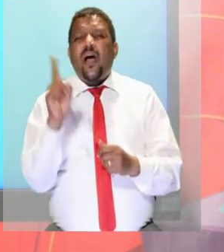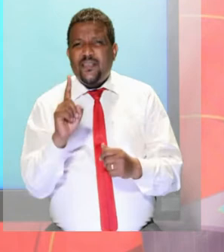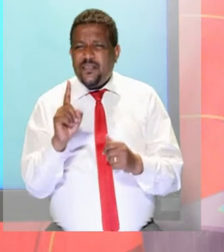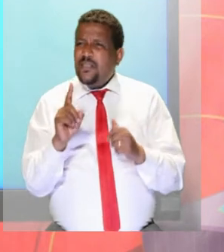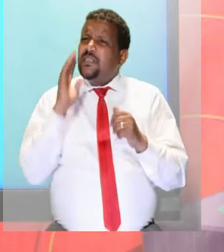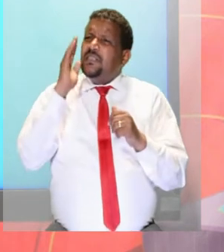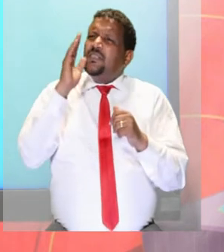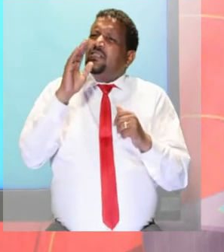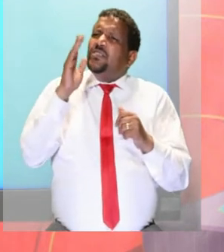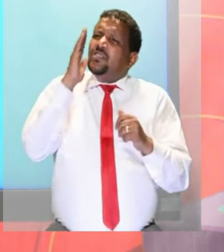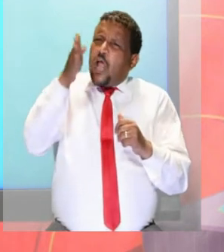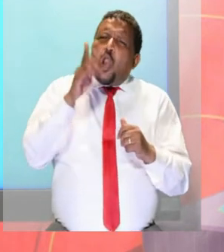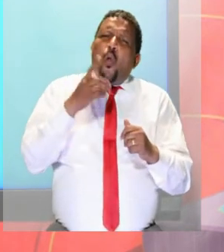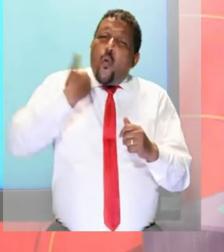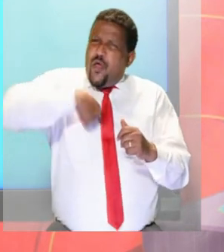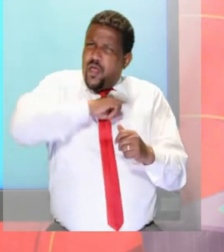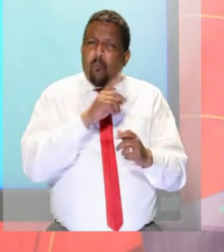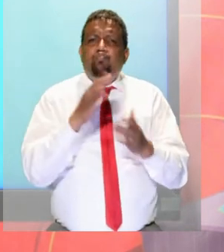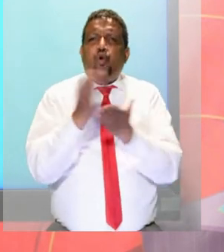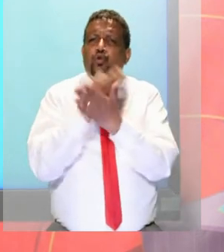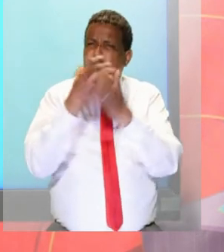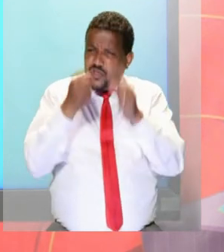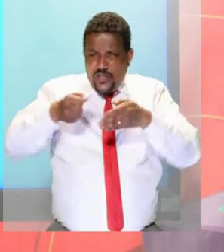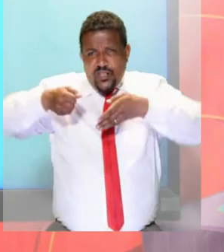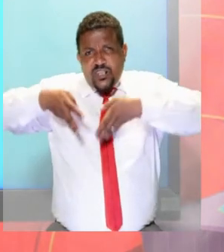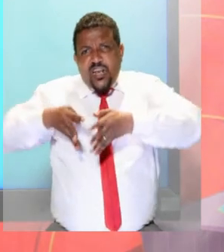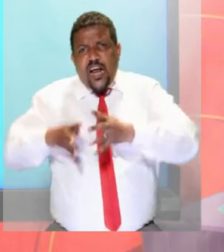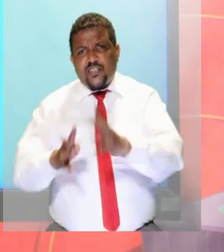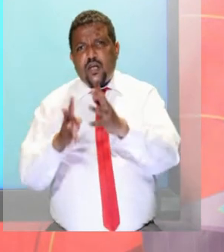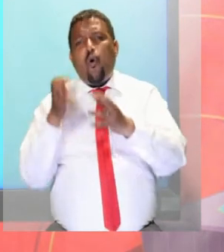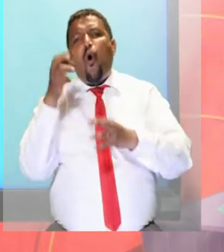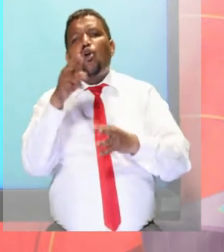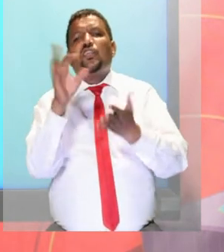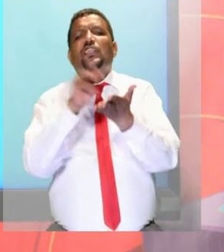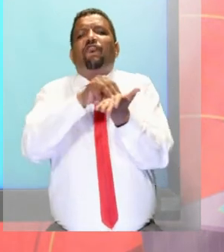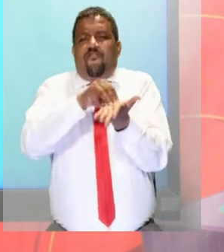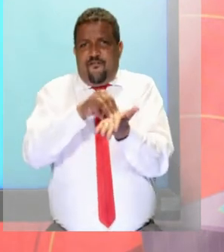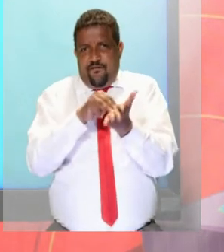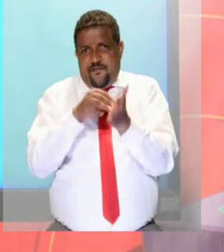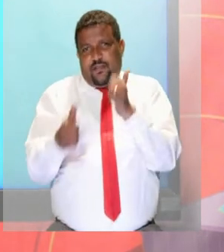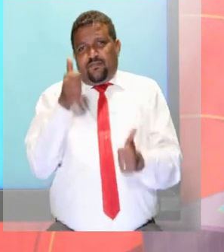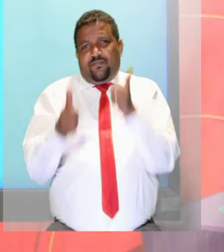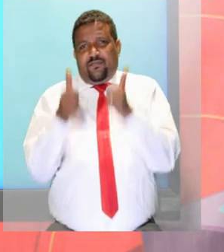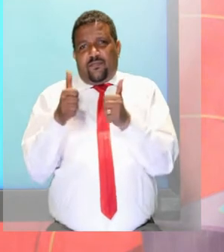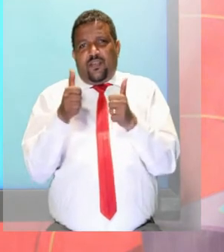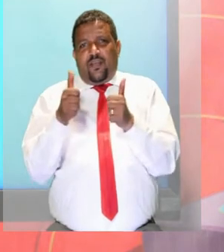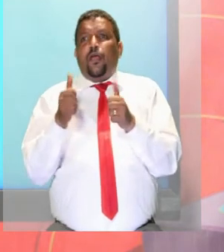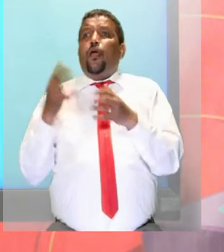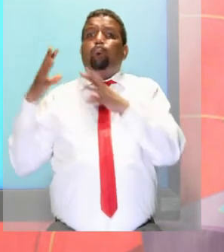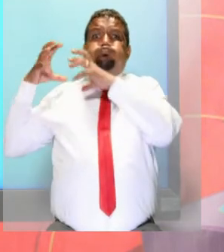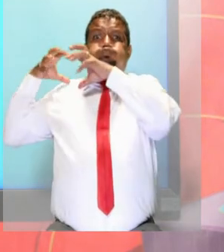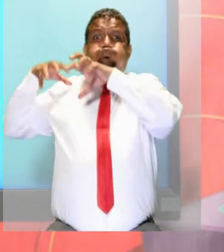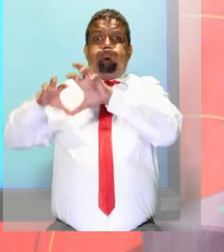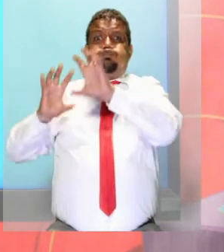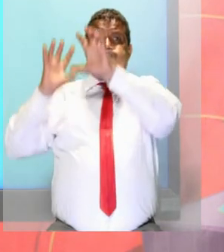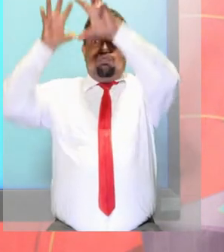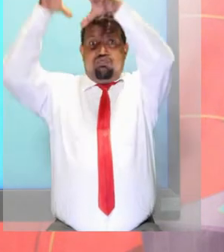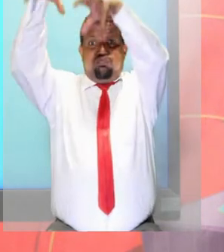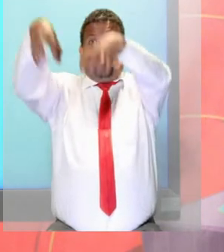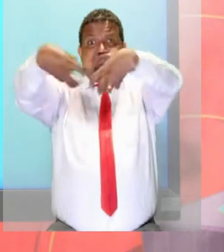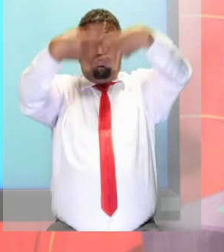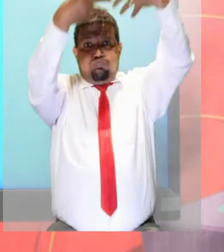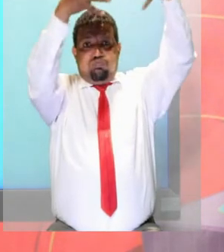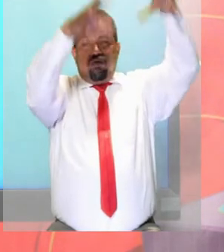shall we produce shall we produce structure or this excavator or